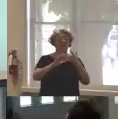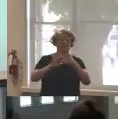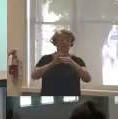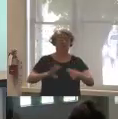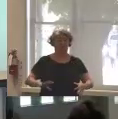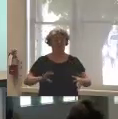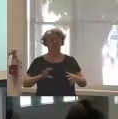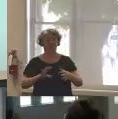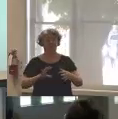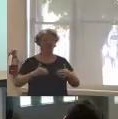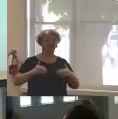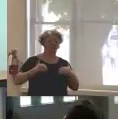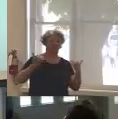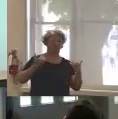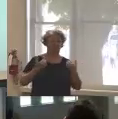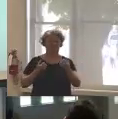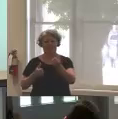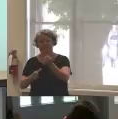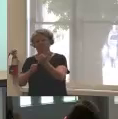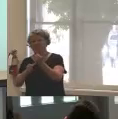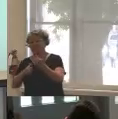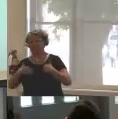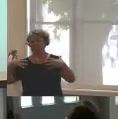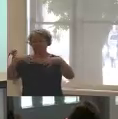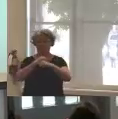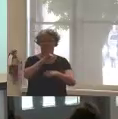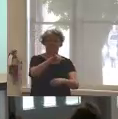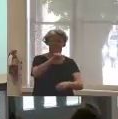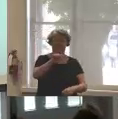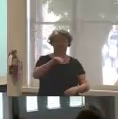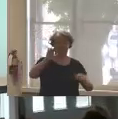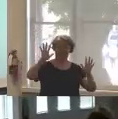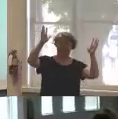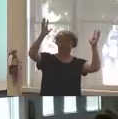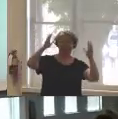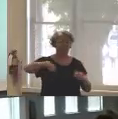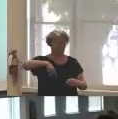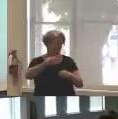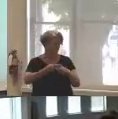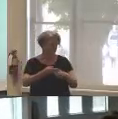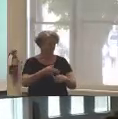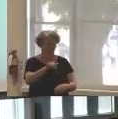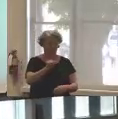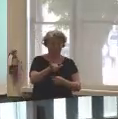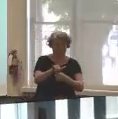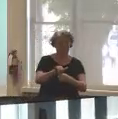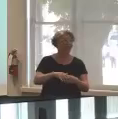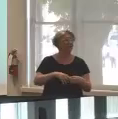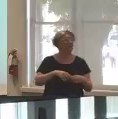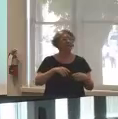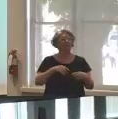Youth Assisting Youth, or YAY, as we often call it. And I'm here to share our insights on how our organization engages and supports in newcomer